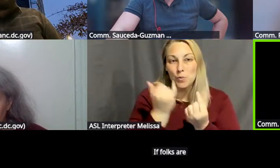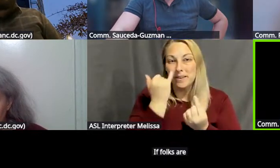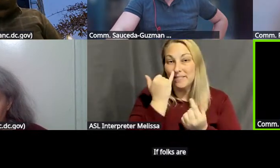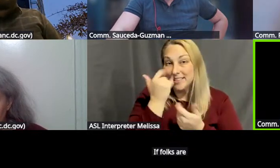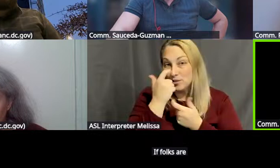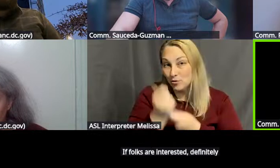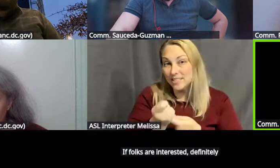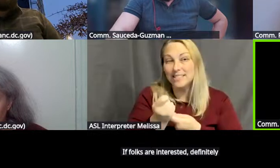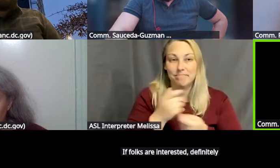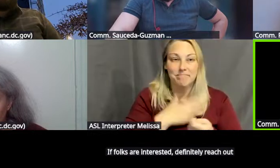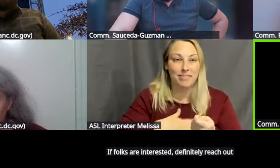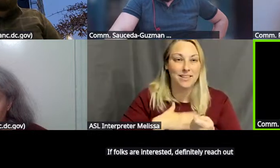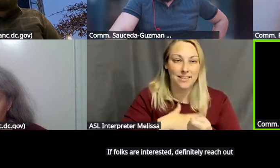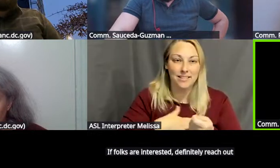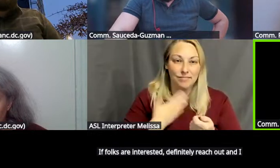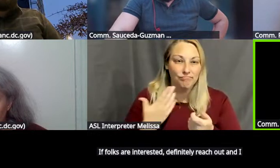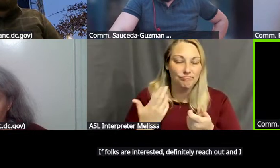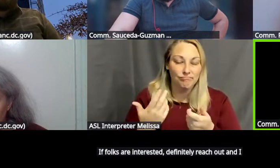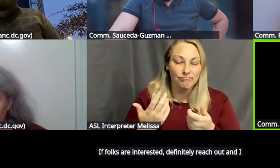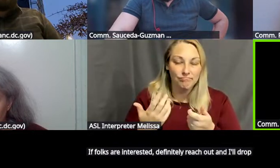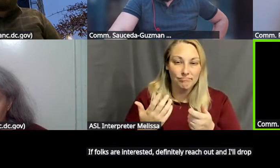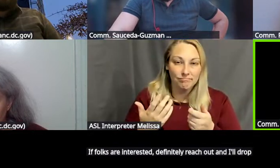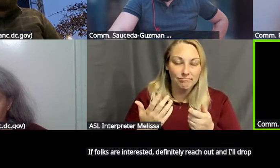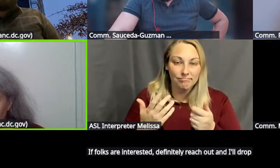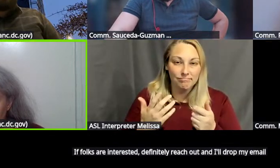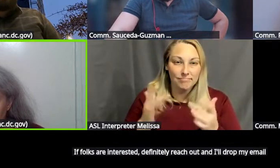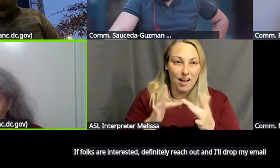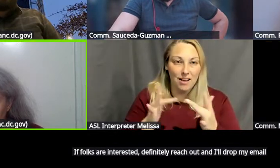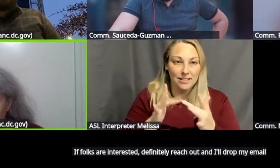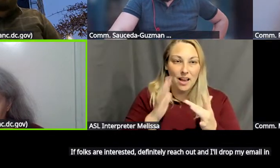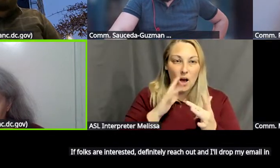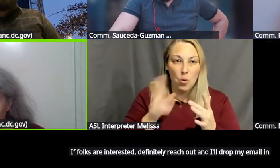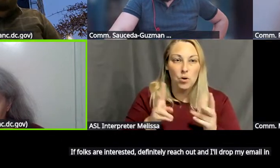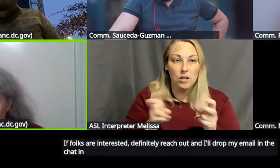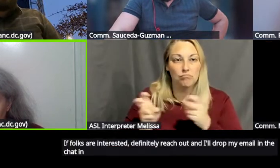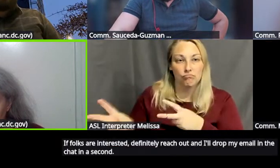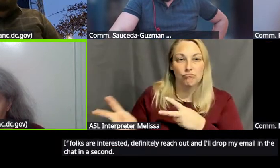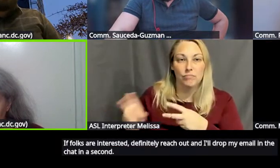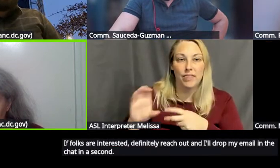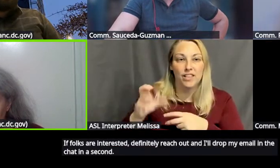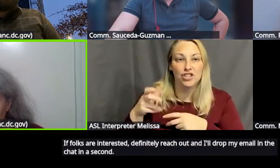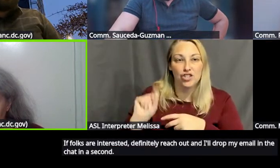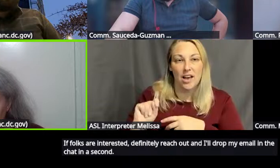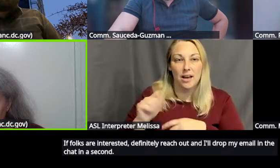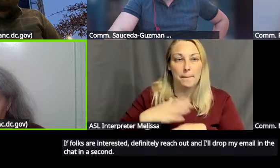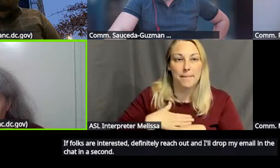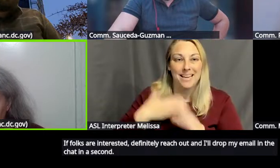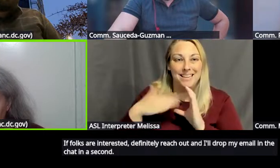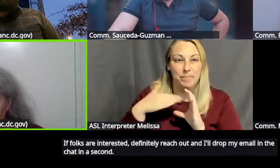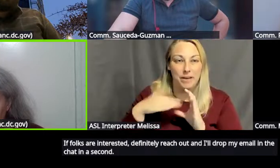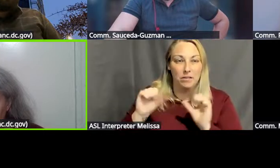reach out, and I'll drop my email in the chat in a second.